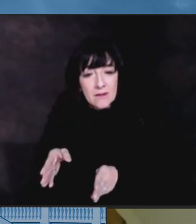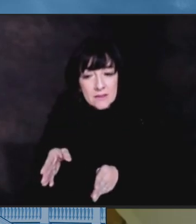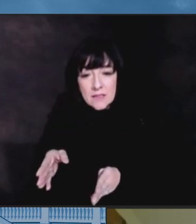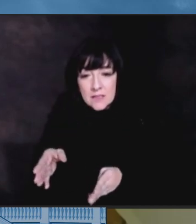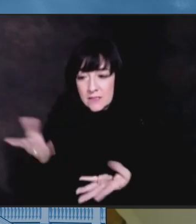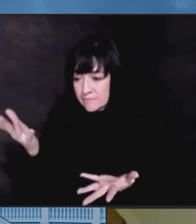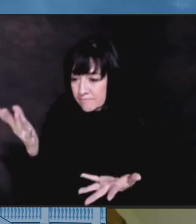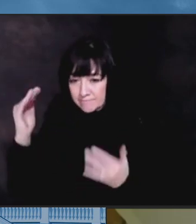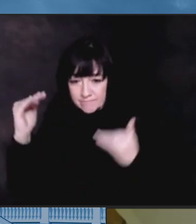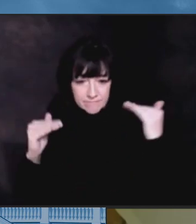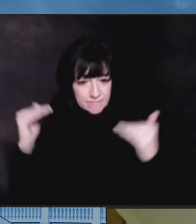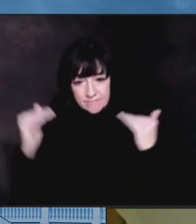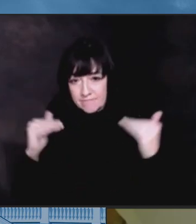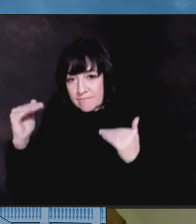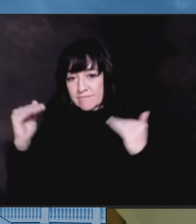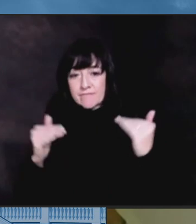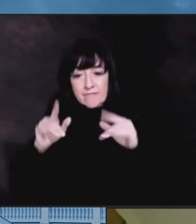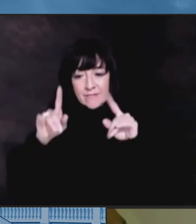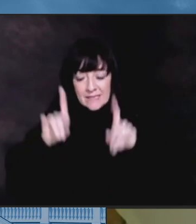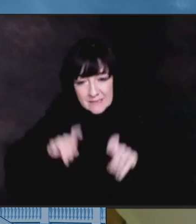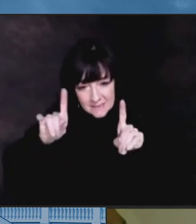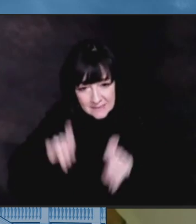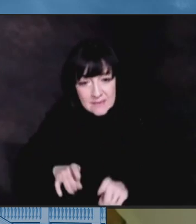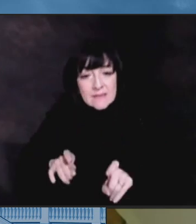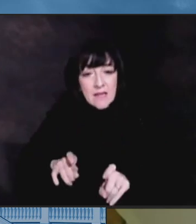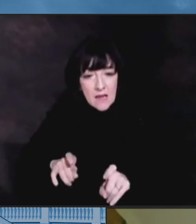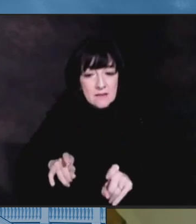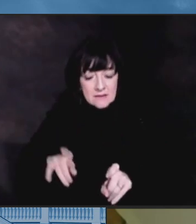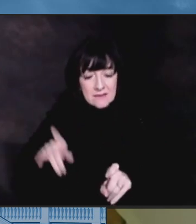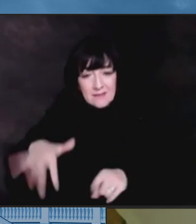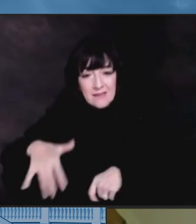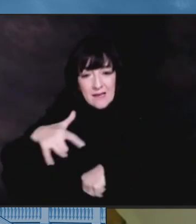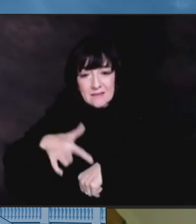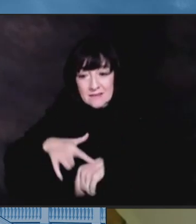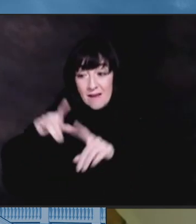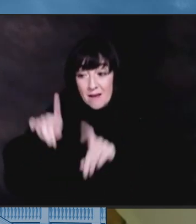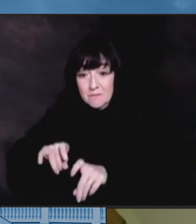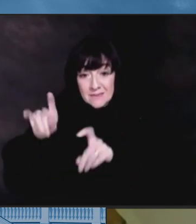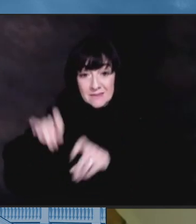of tests and turnaround time on the test results, which we know is a critical